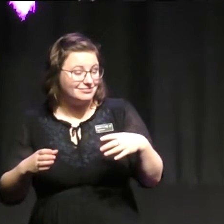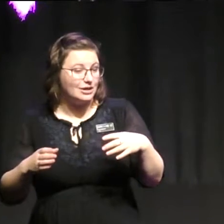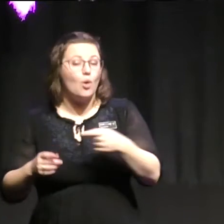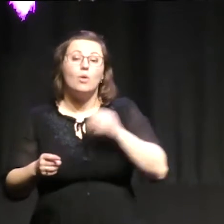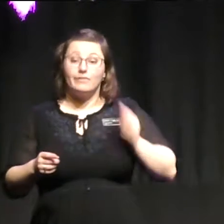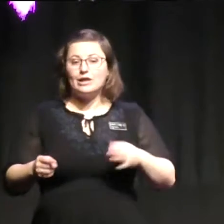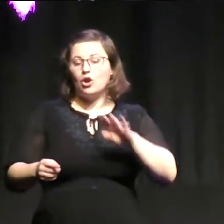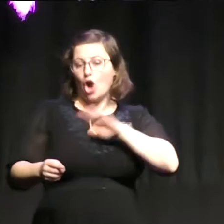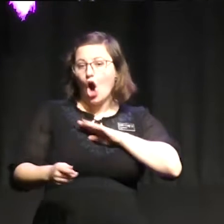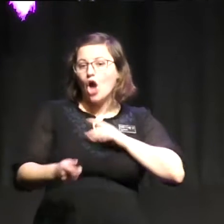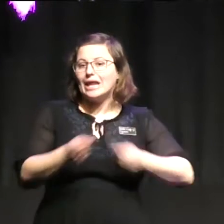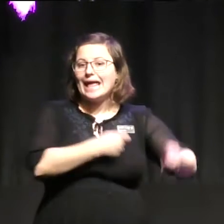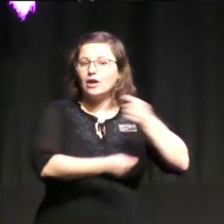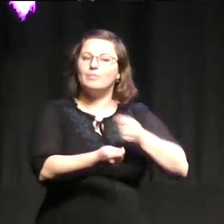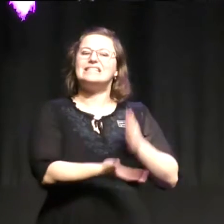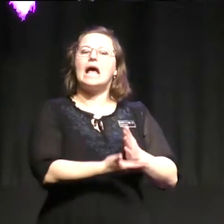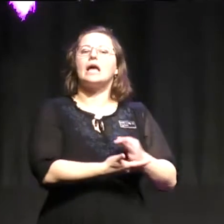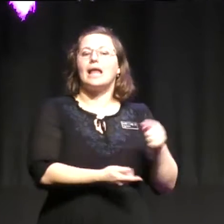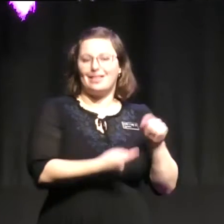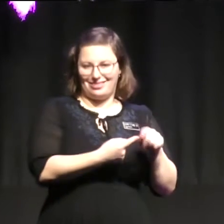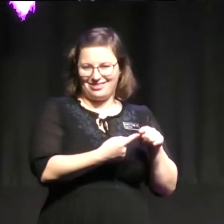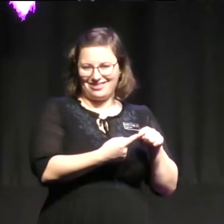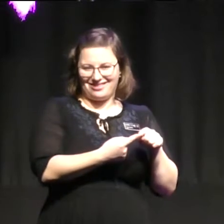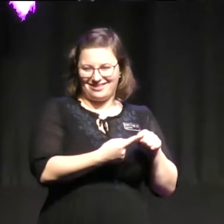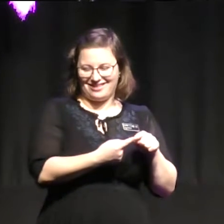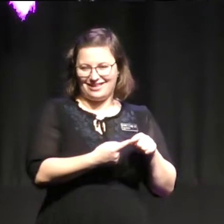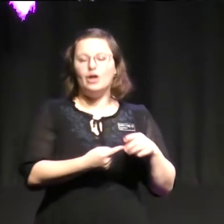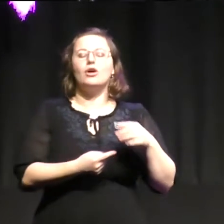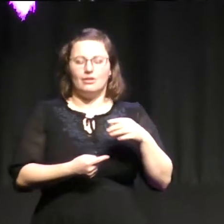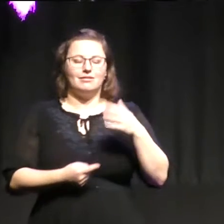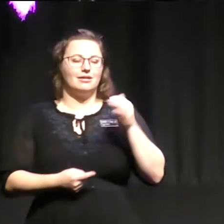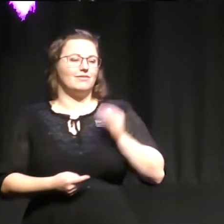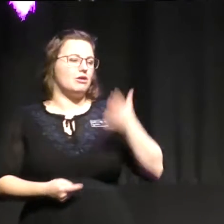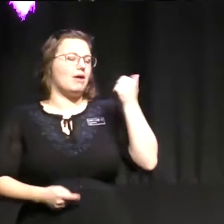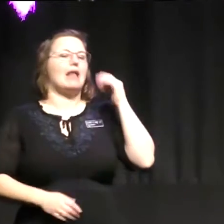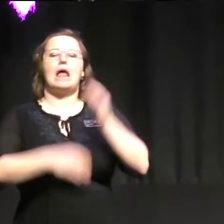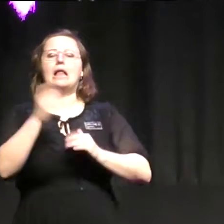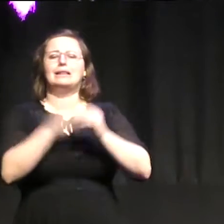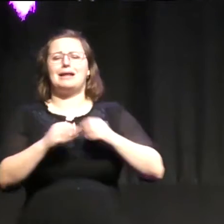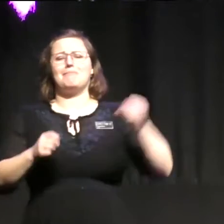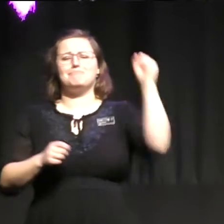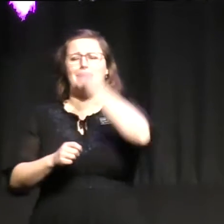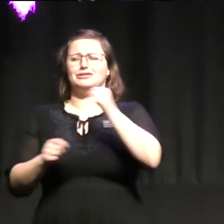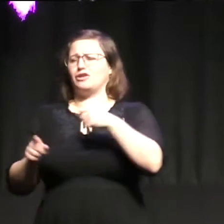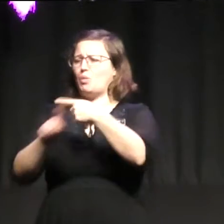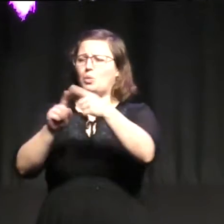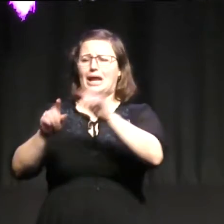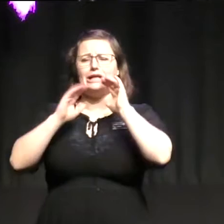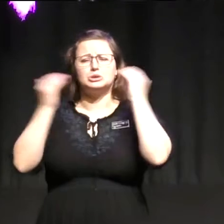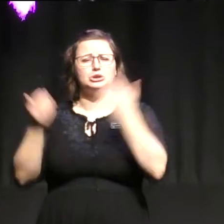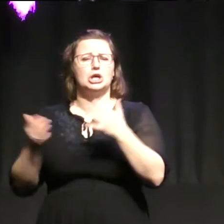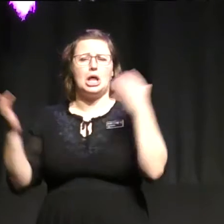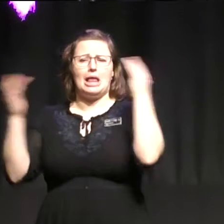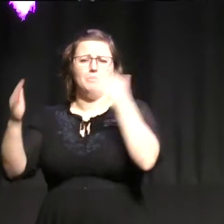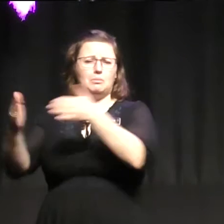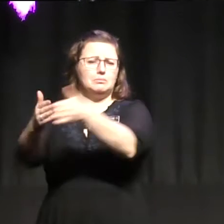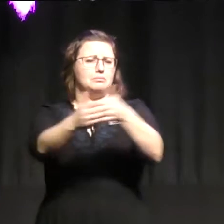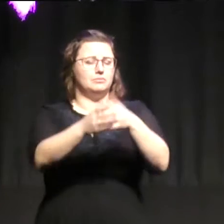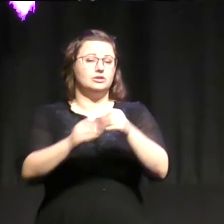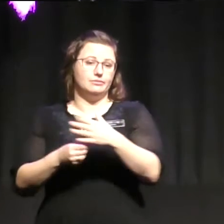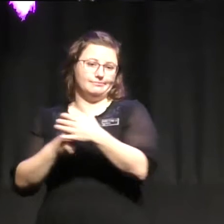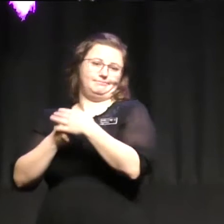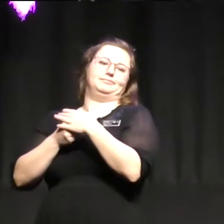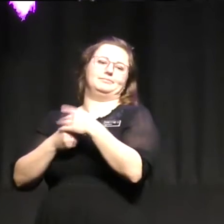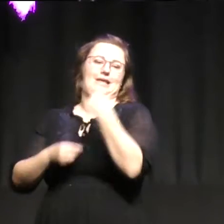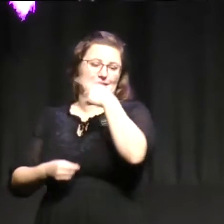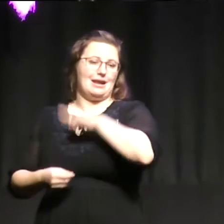women have economic security, they are able to deal with very many of the social issues which are imposed on